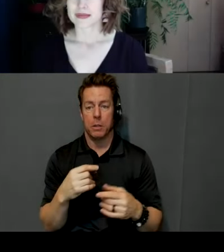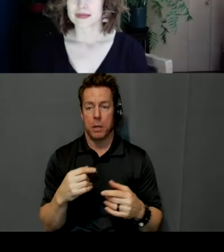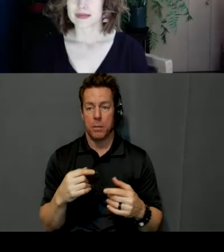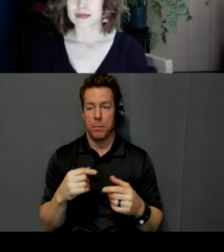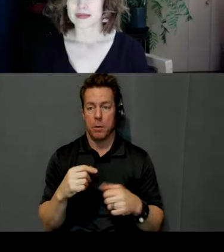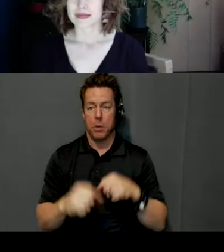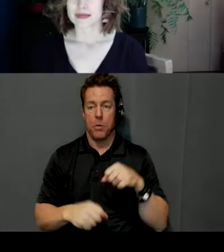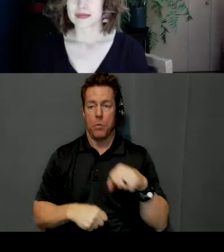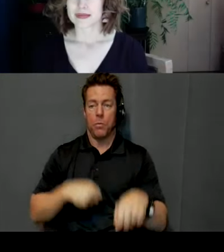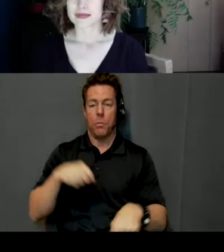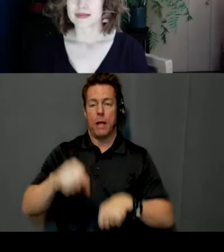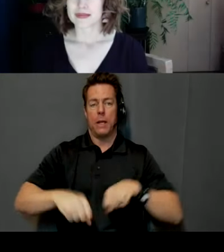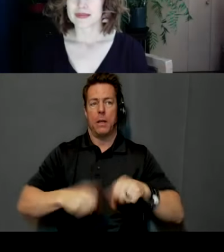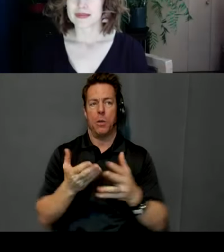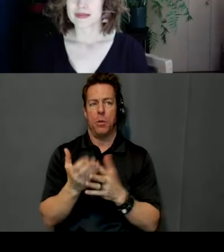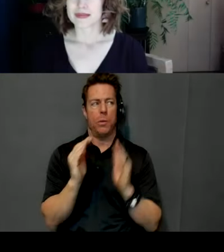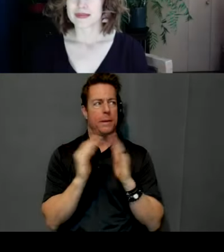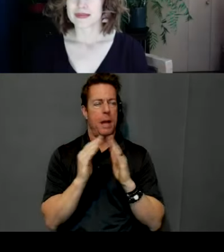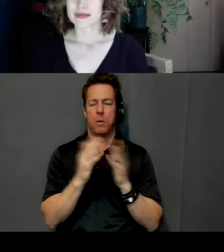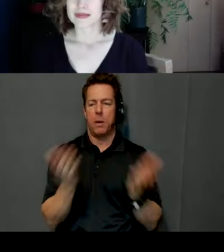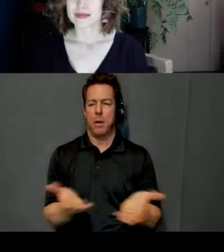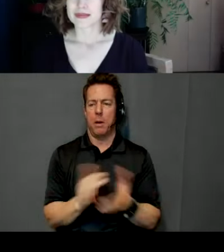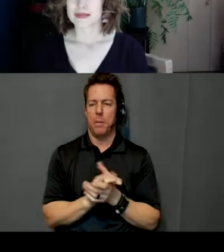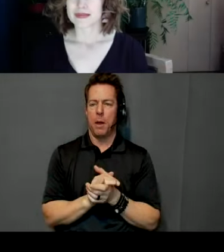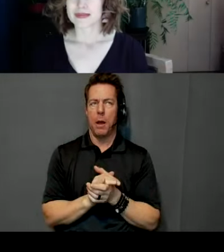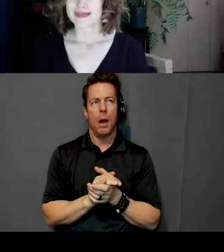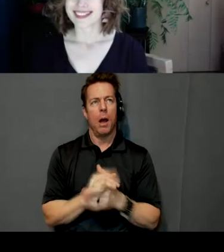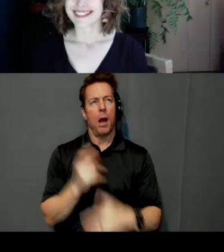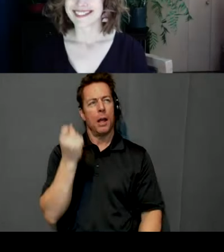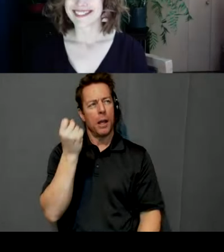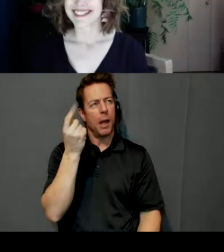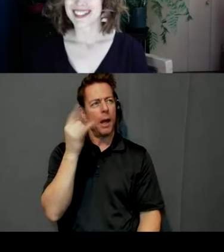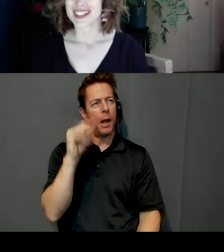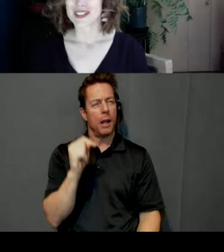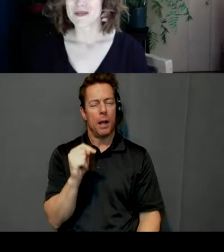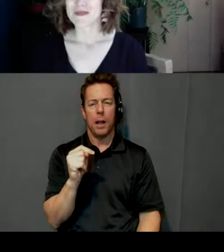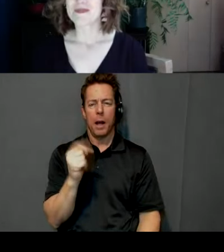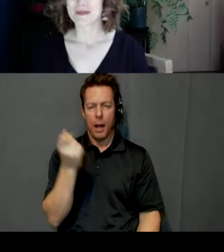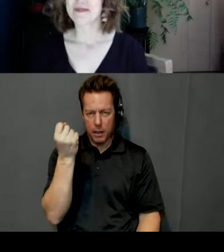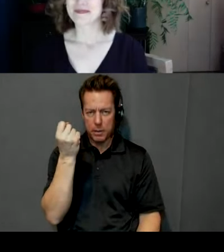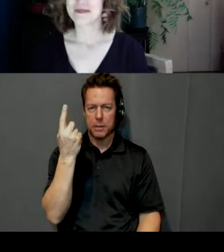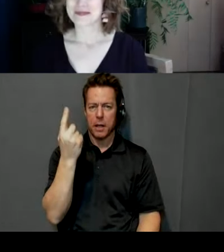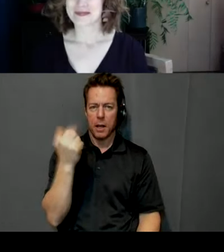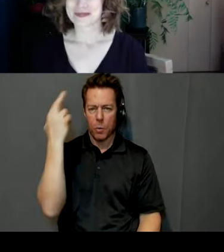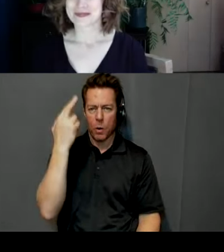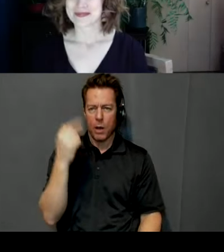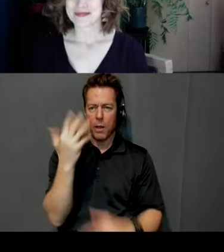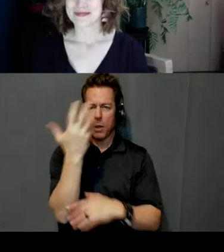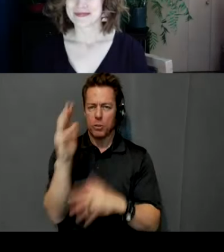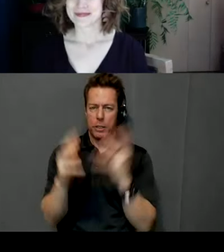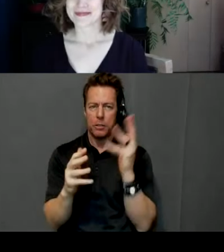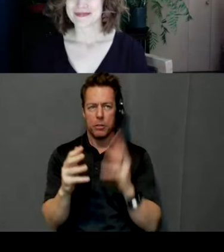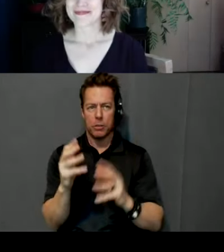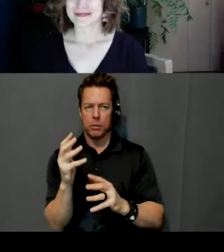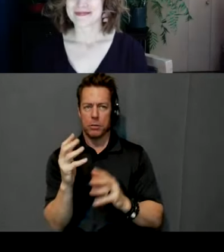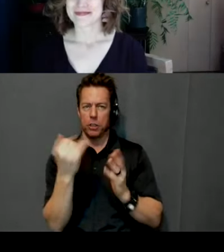bike through town, I'm like, oh, I get it. Like I understand why the trees are shaped